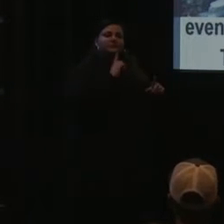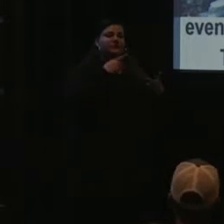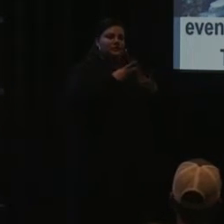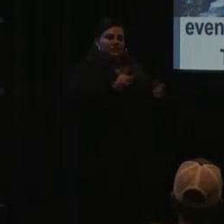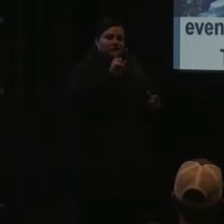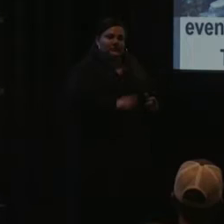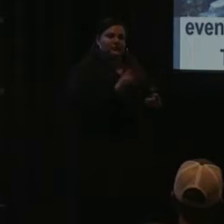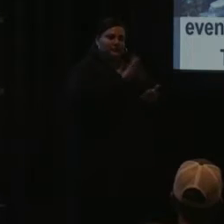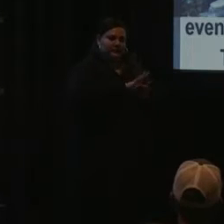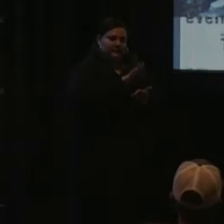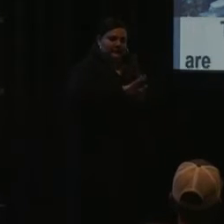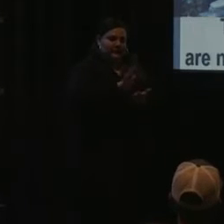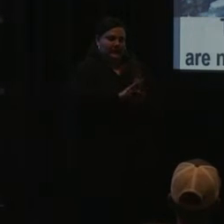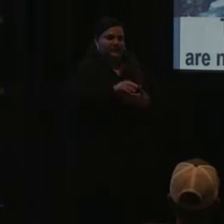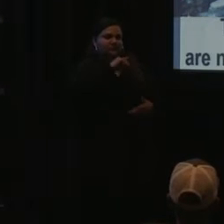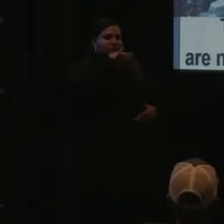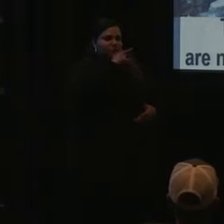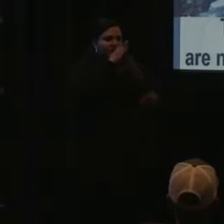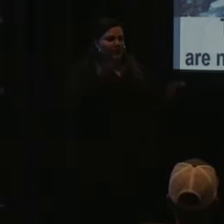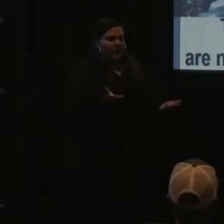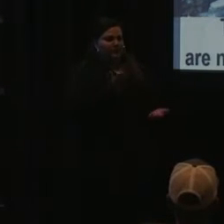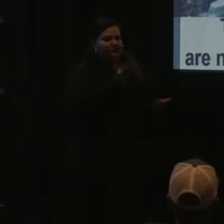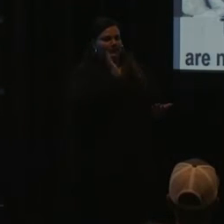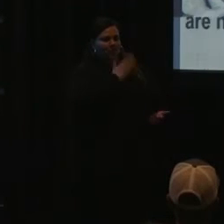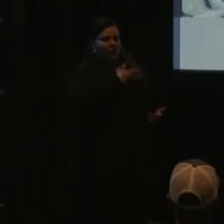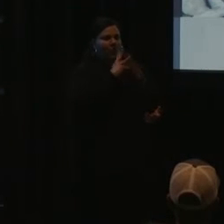needed to address pollution in our watershed.